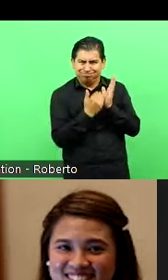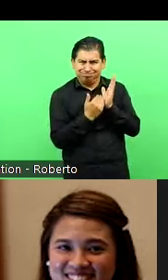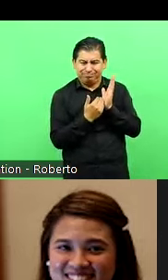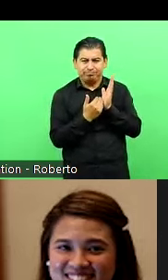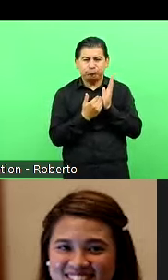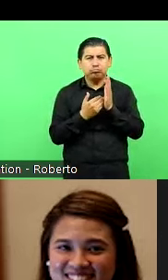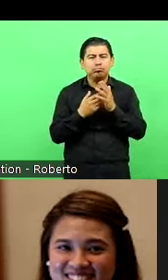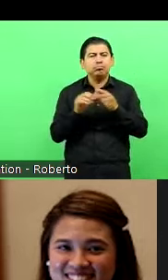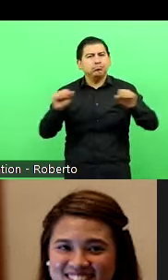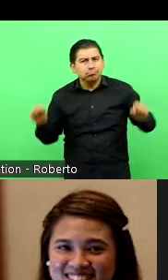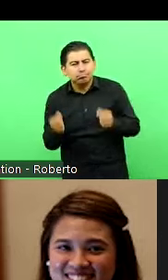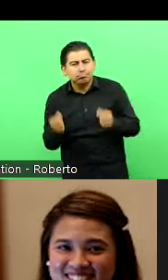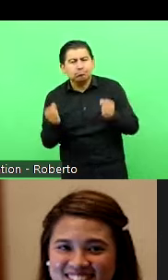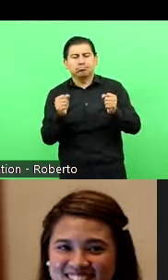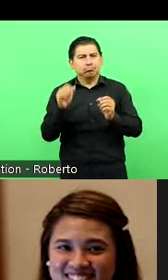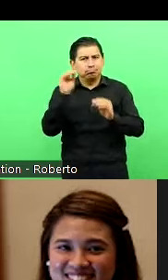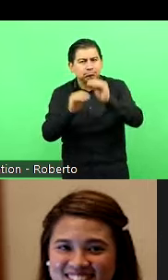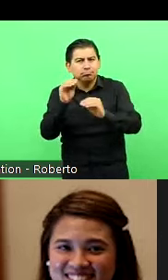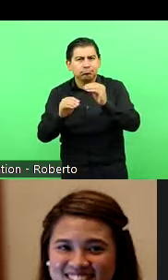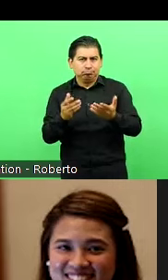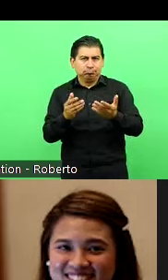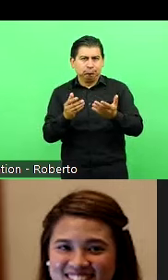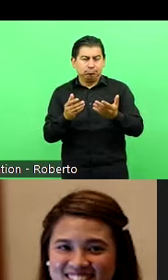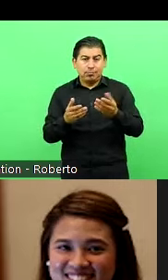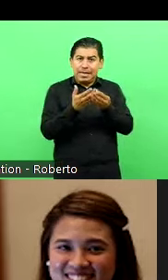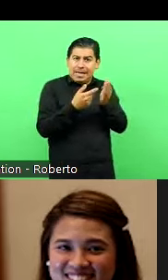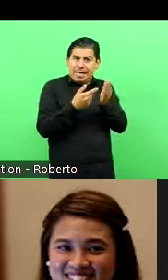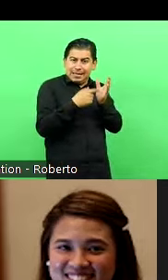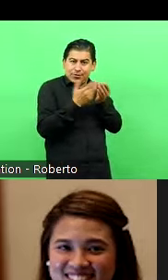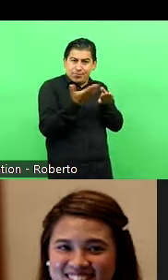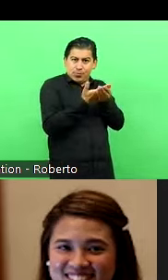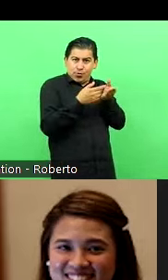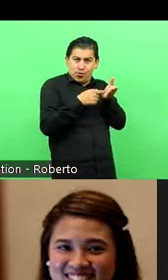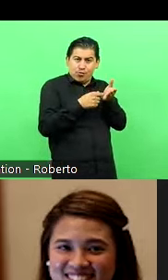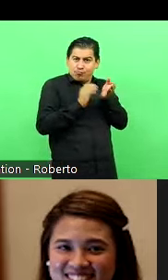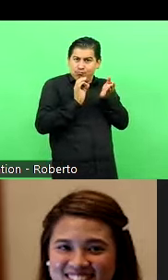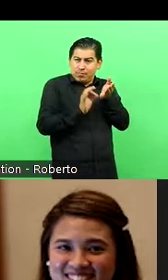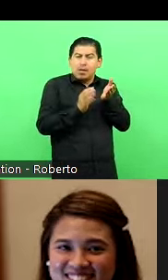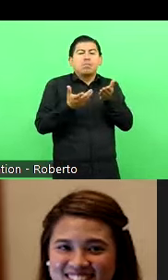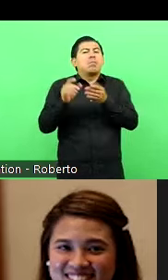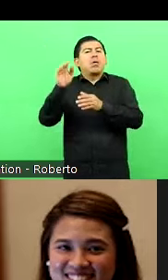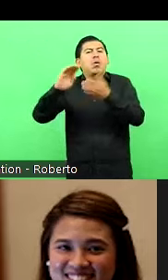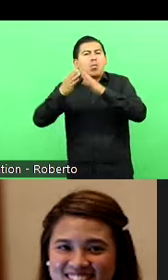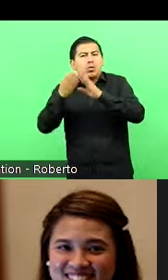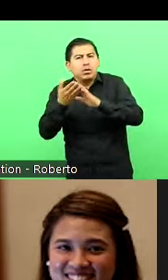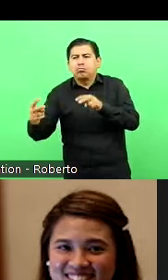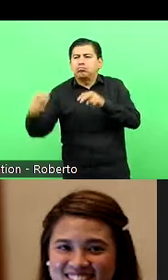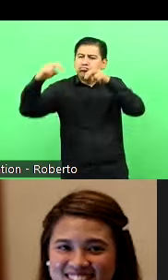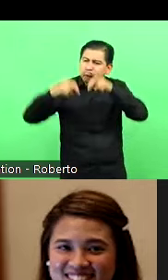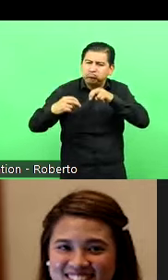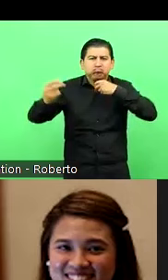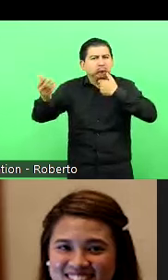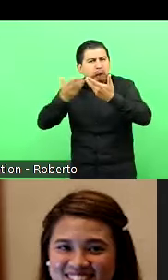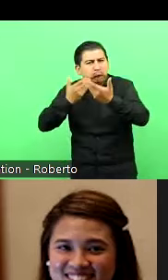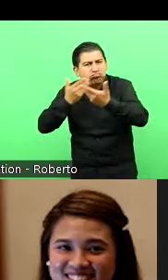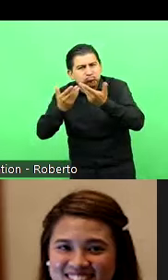to be accessible and understandable to the differently able. We have to provide technical